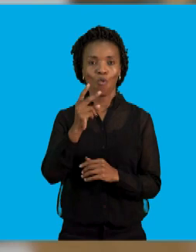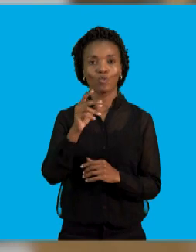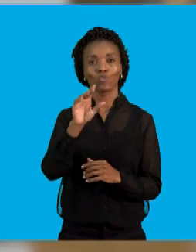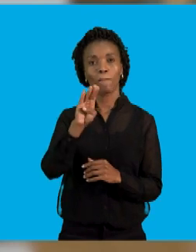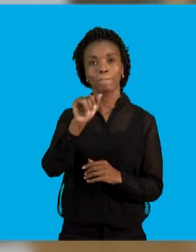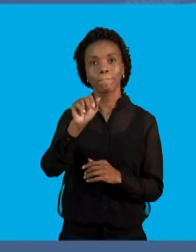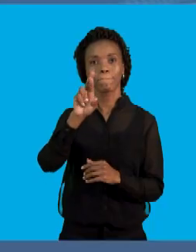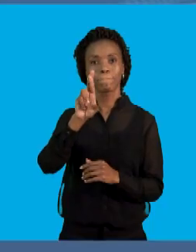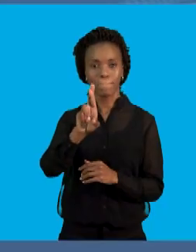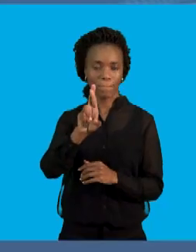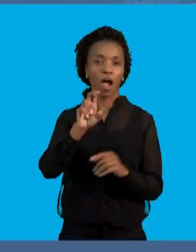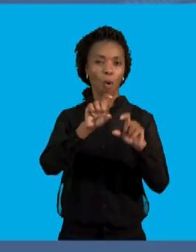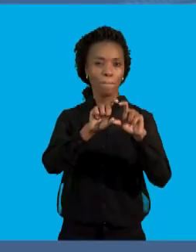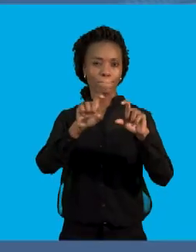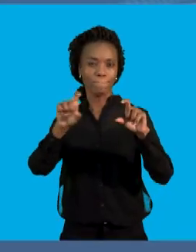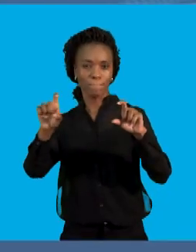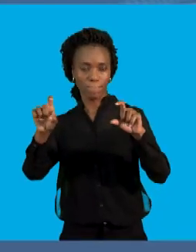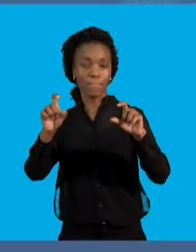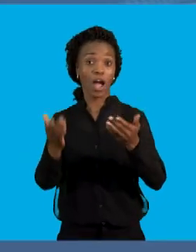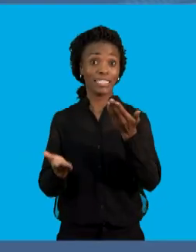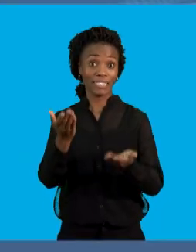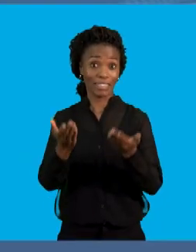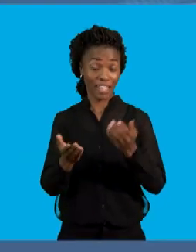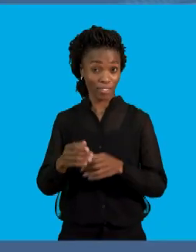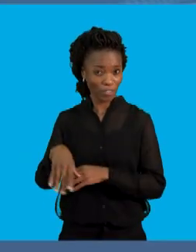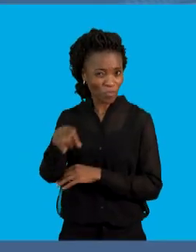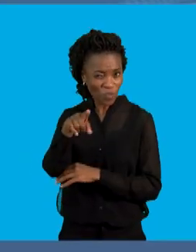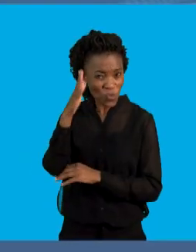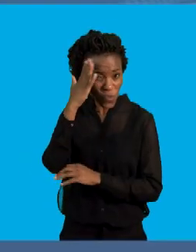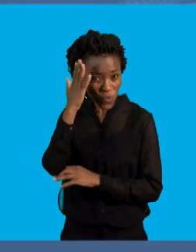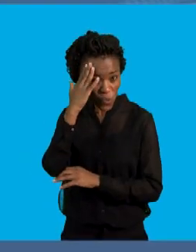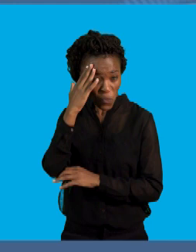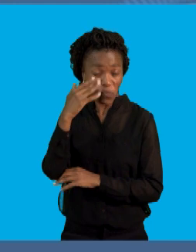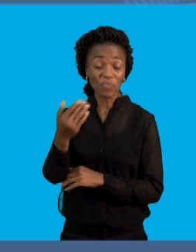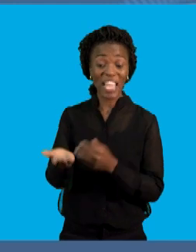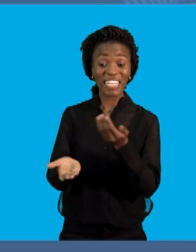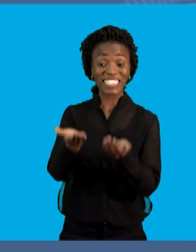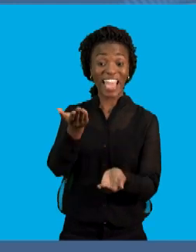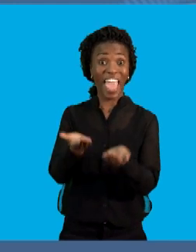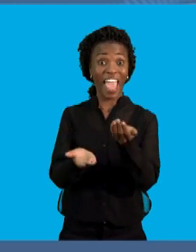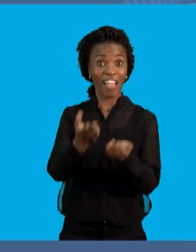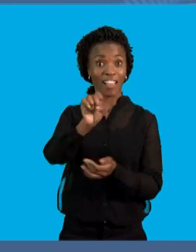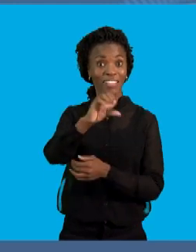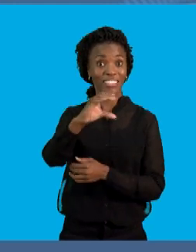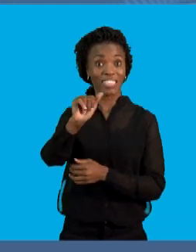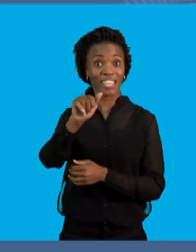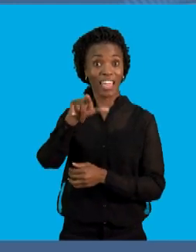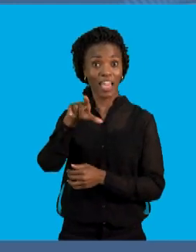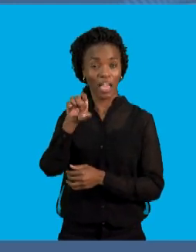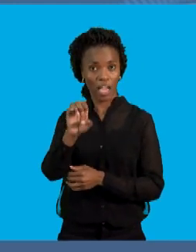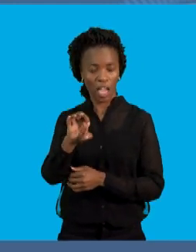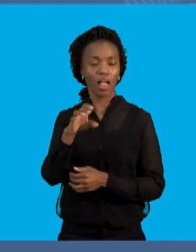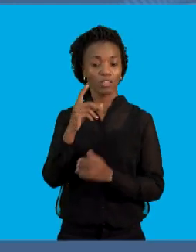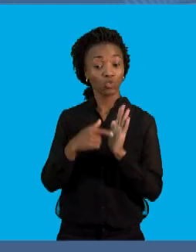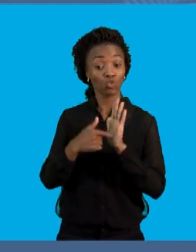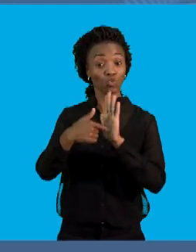Did you know that scale shows real places and objects of real size being reduced or enlarged by a